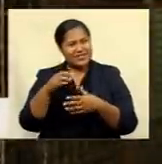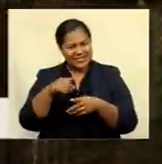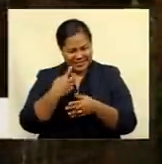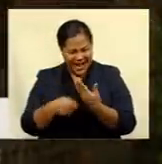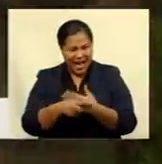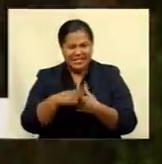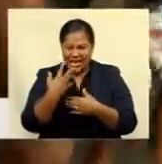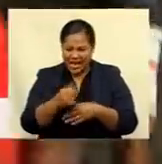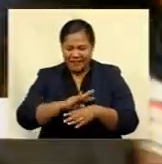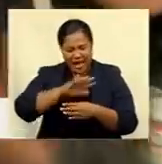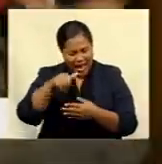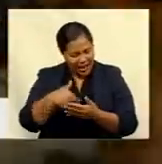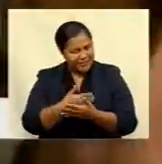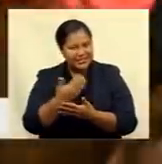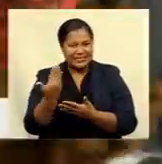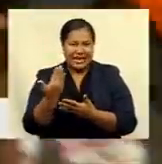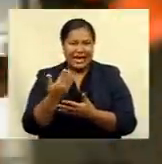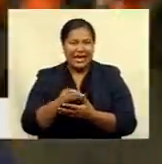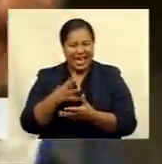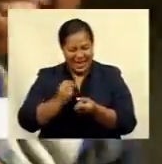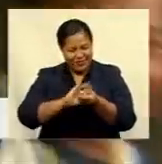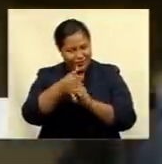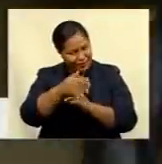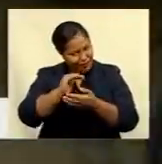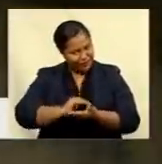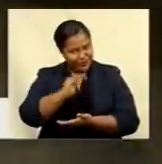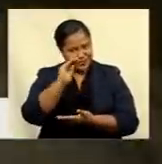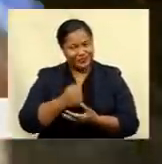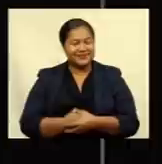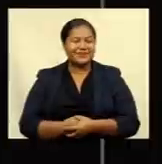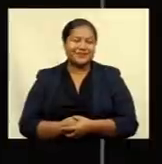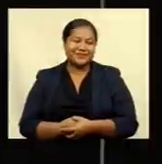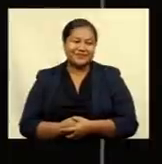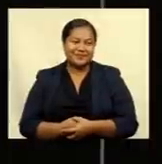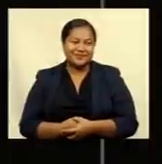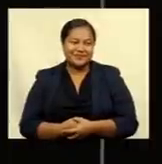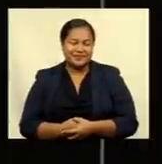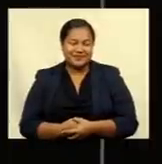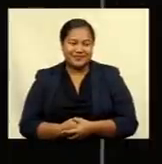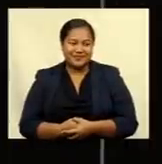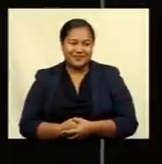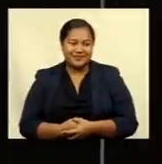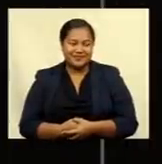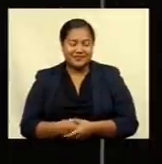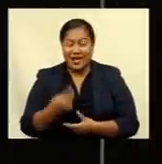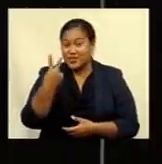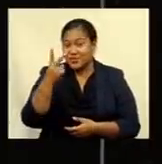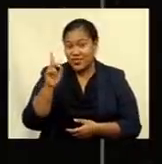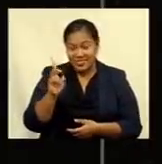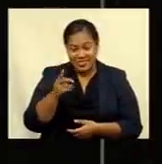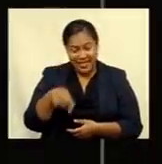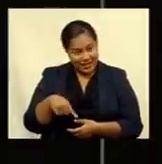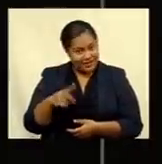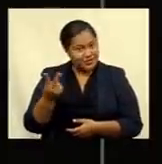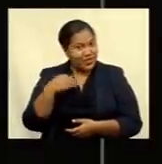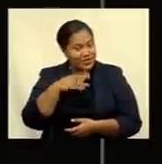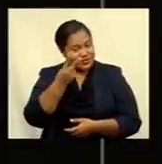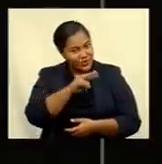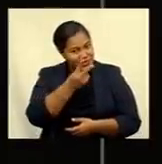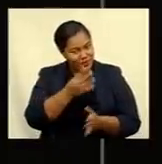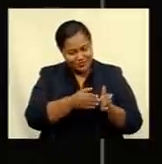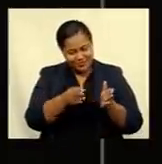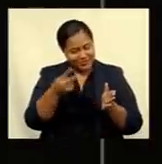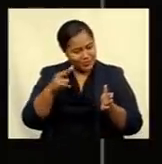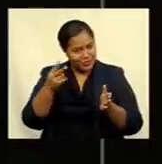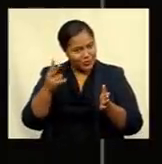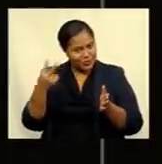daily negativity. Koroi Tandulala, FBC News. The 2021 and 2022